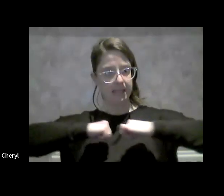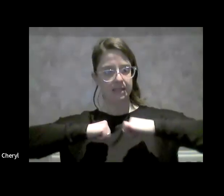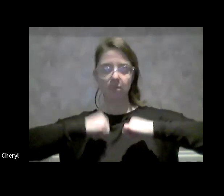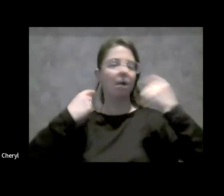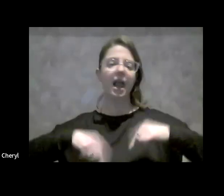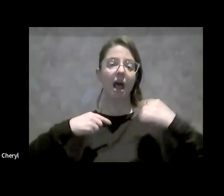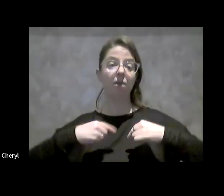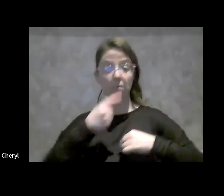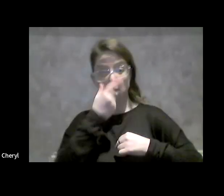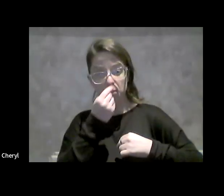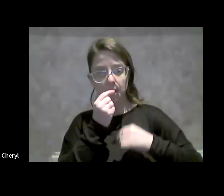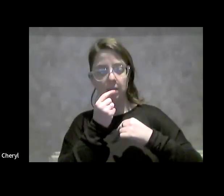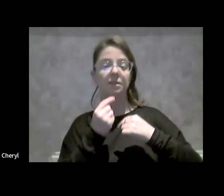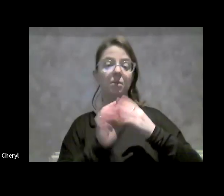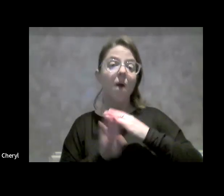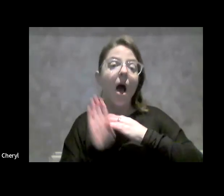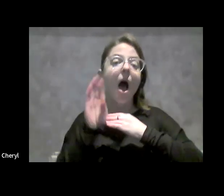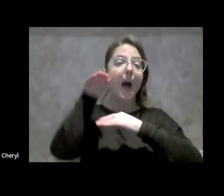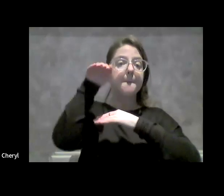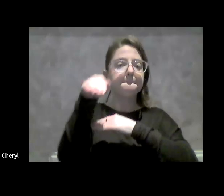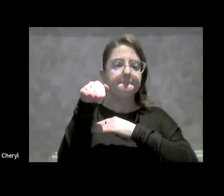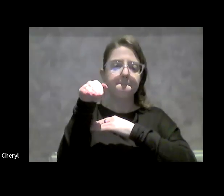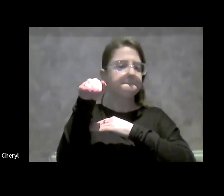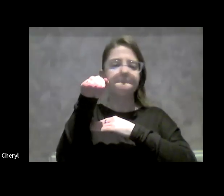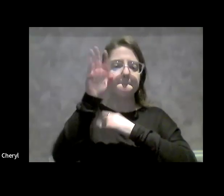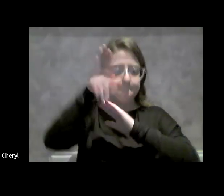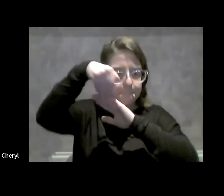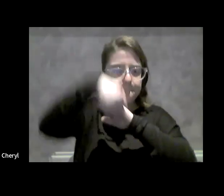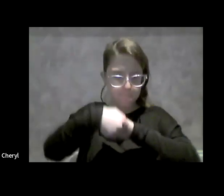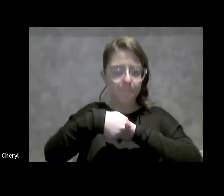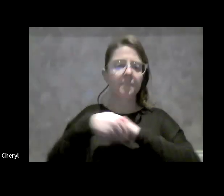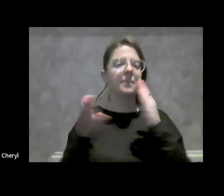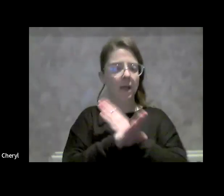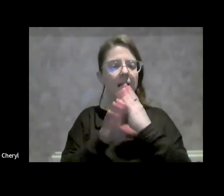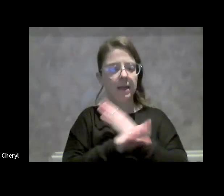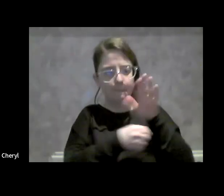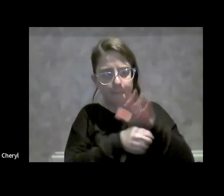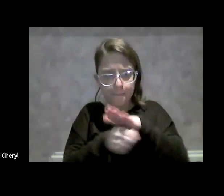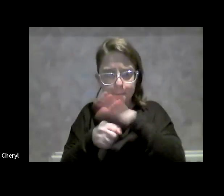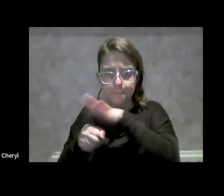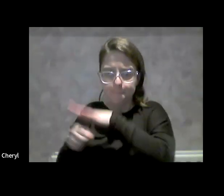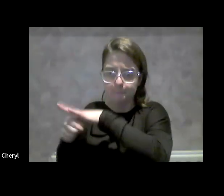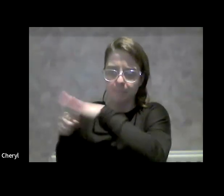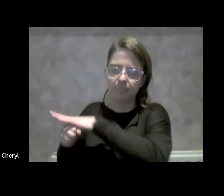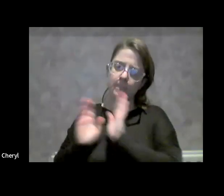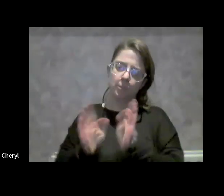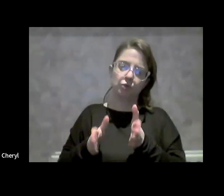allowed above ground and not crammed, pinched, clustered, hidden, tucked, cordoned off, or segregated from the world. And we may never